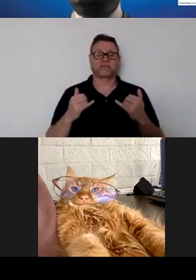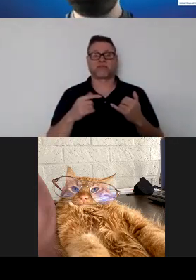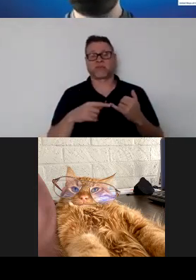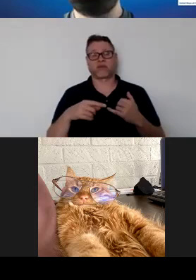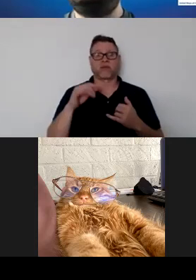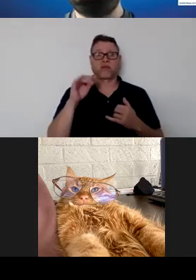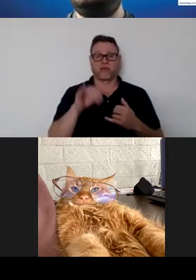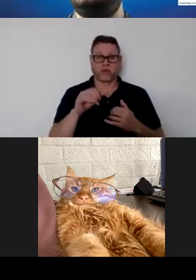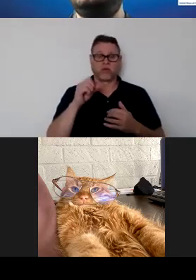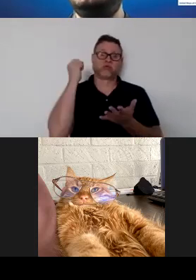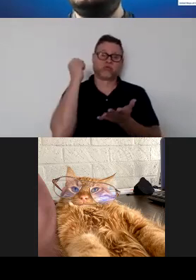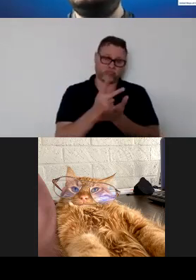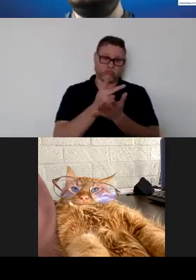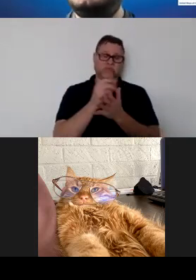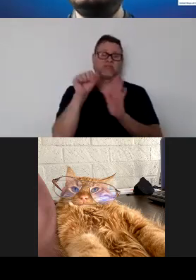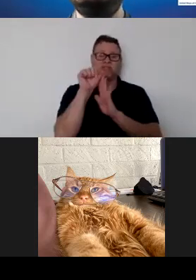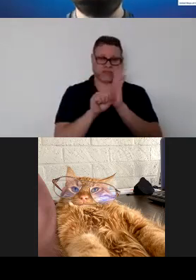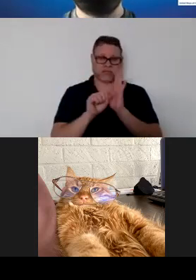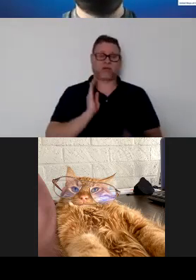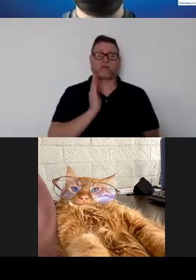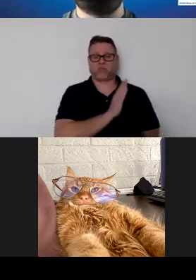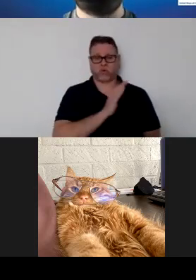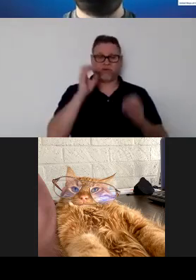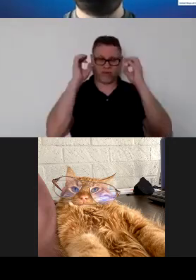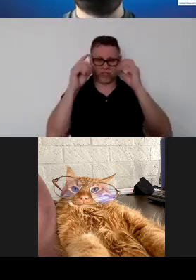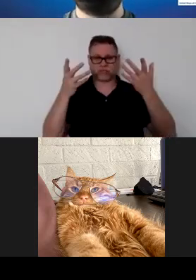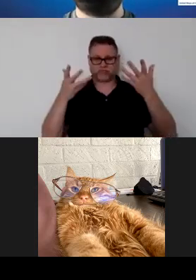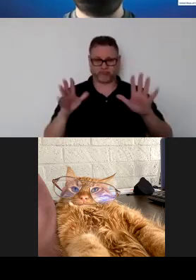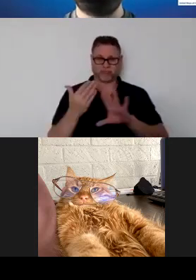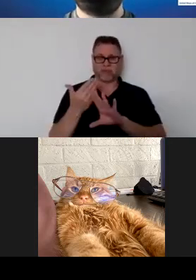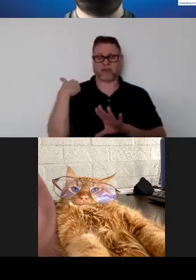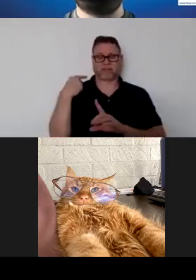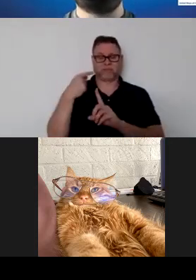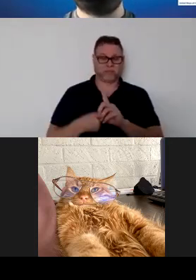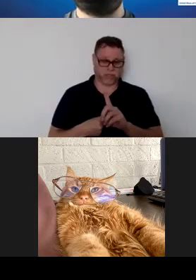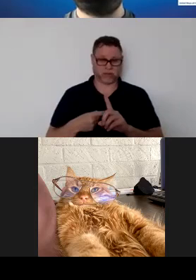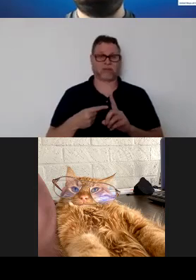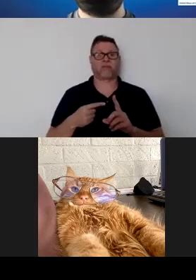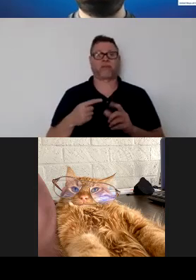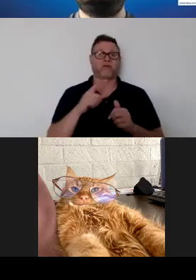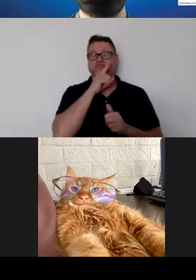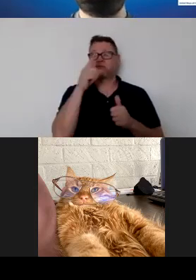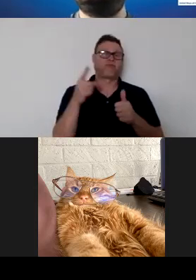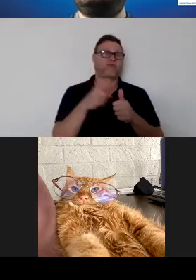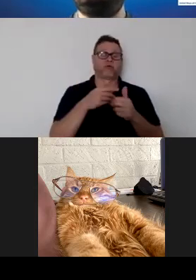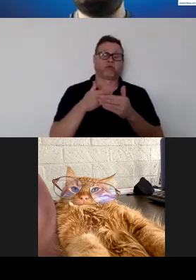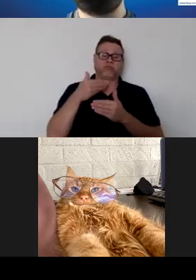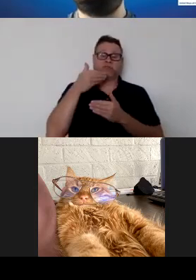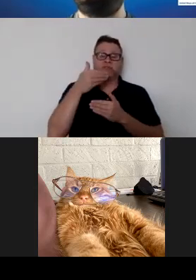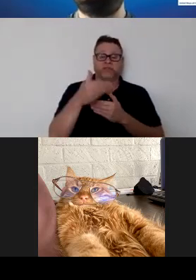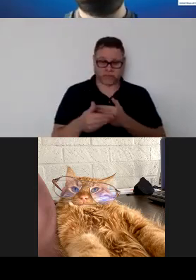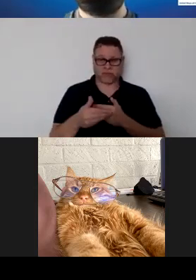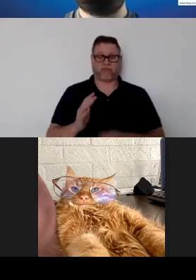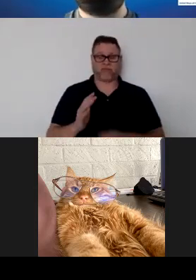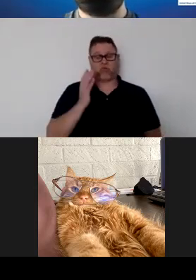were officially approved by the State Board of Education last month. So it is essentially, the real first step, the first like